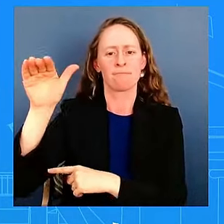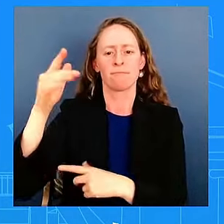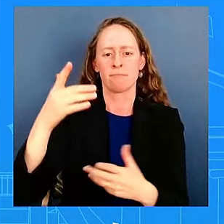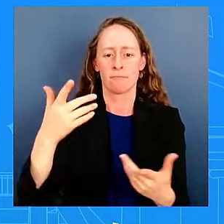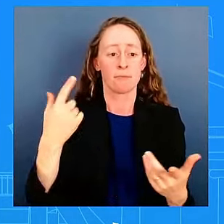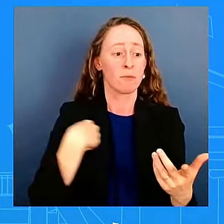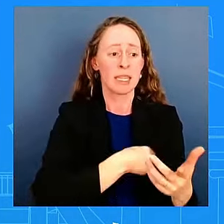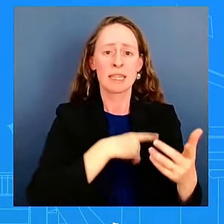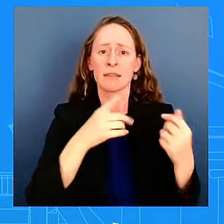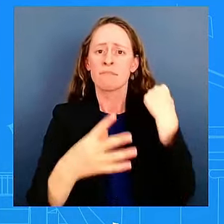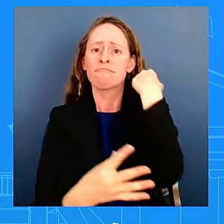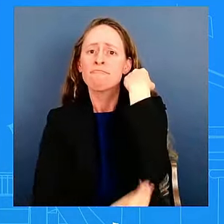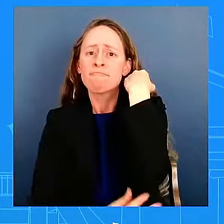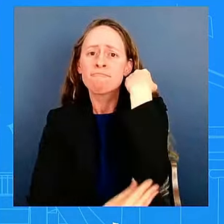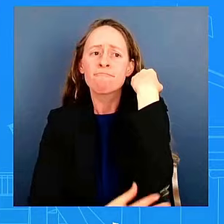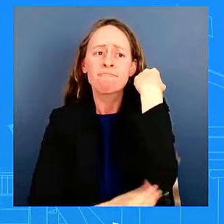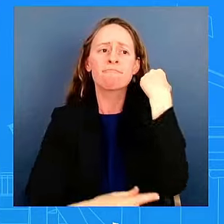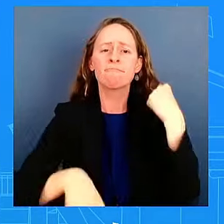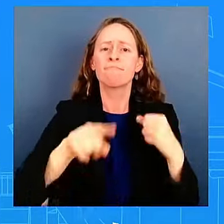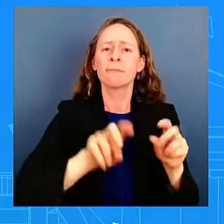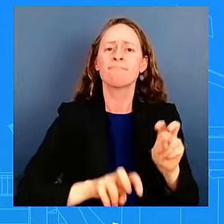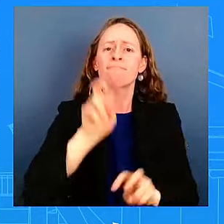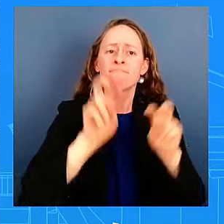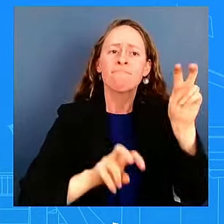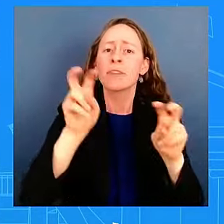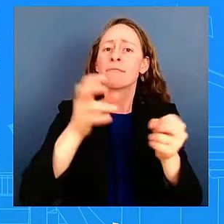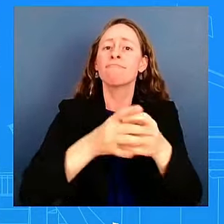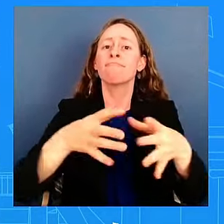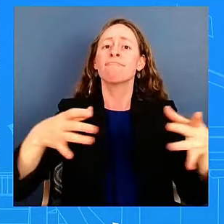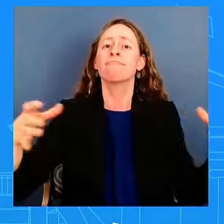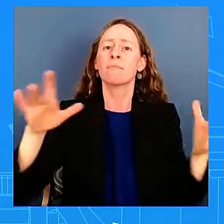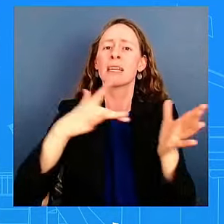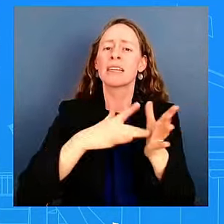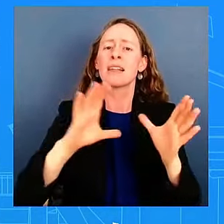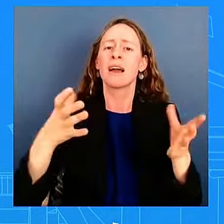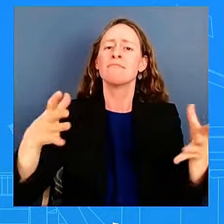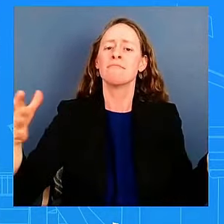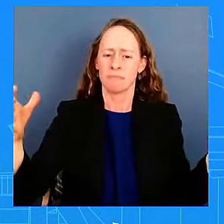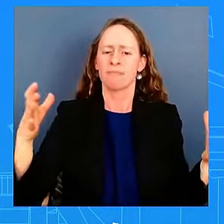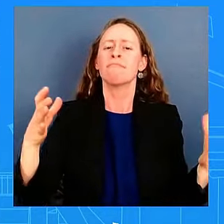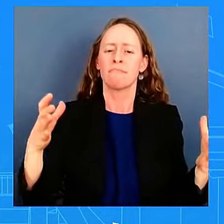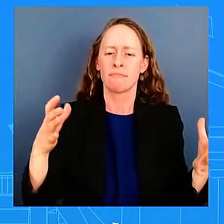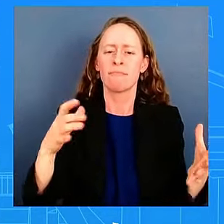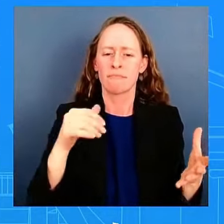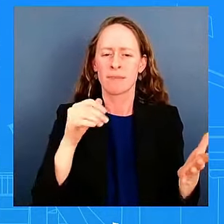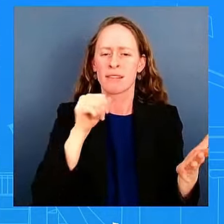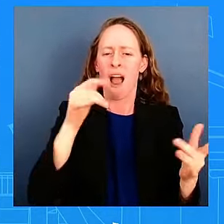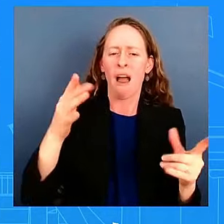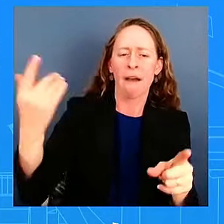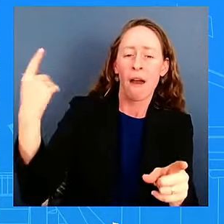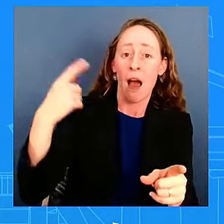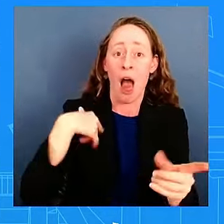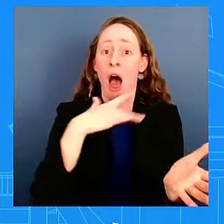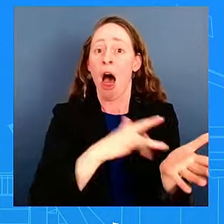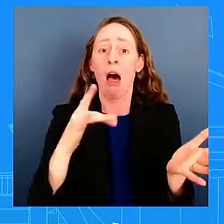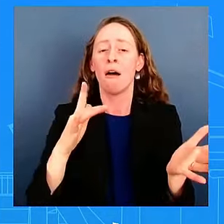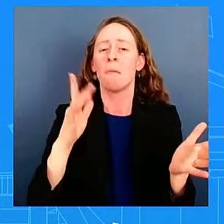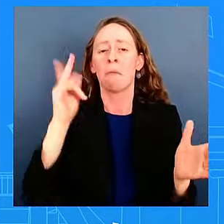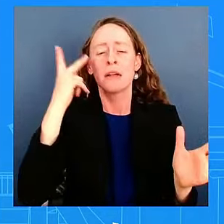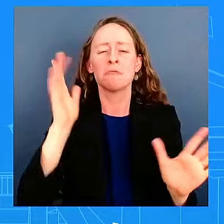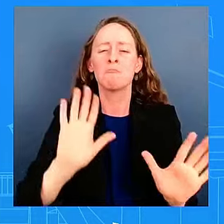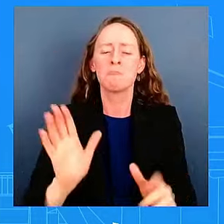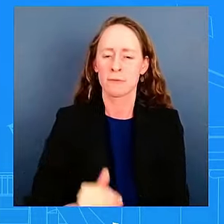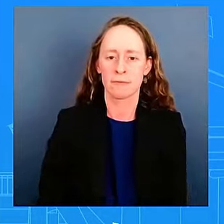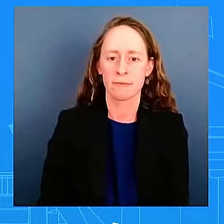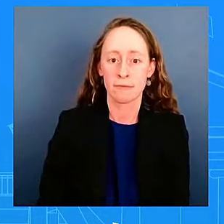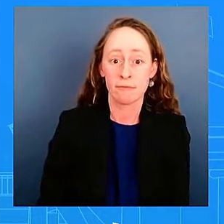to politicize this moment. Lastly, we saw reports that he had met with Chuck Schumer over the weekend. Is that true? Anything you can say about that? So what I can say